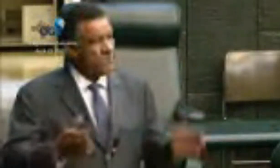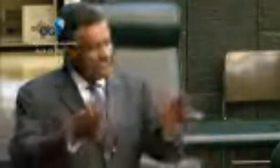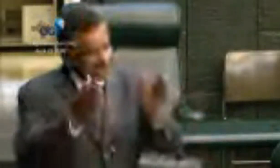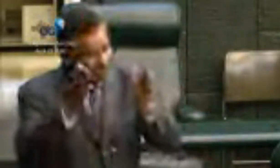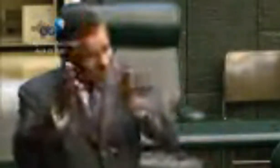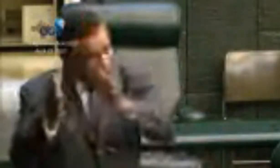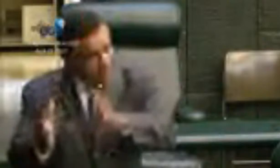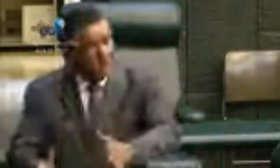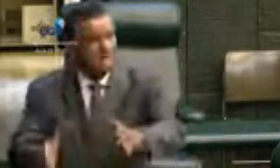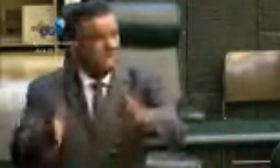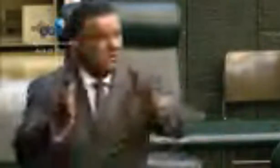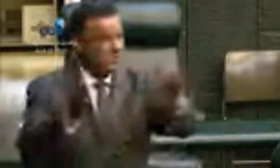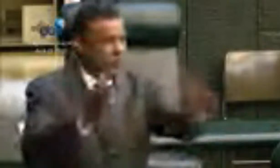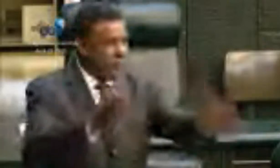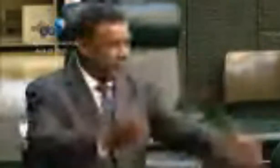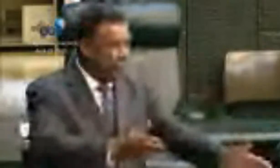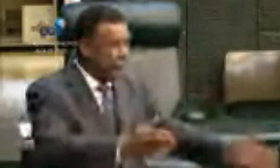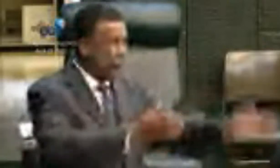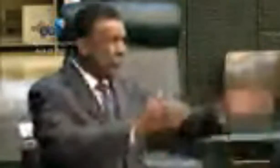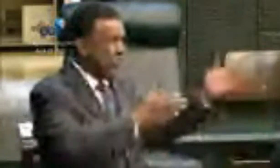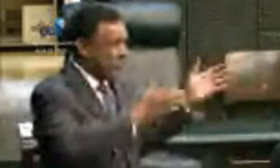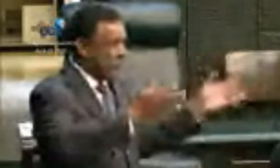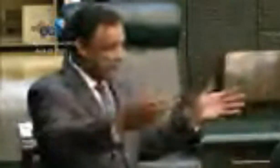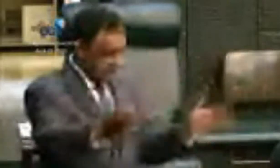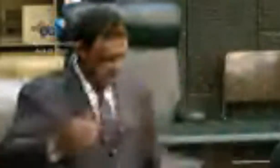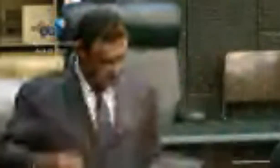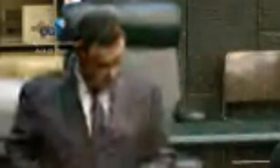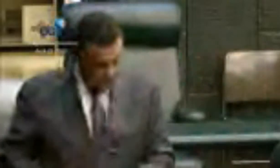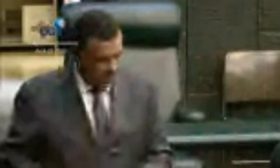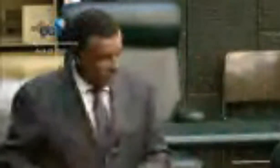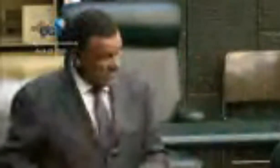control where they go and how they go there.